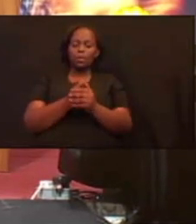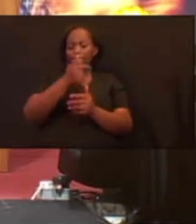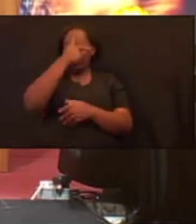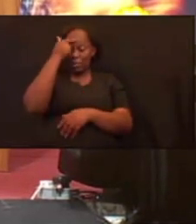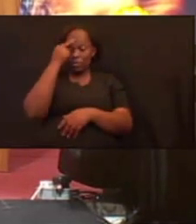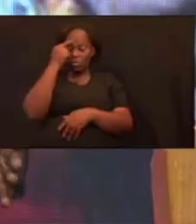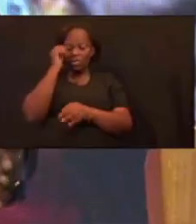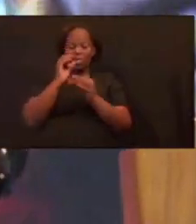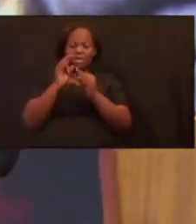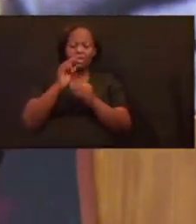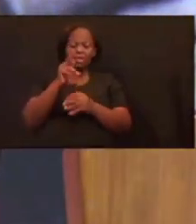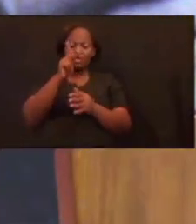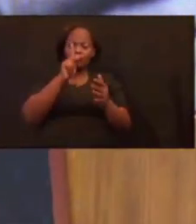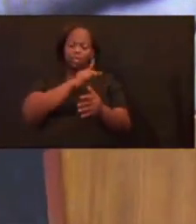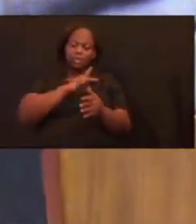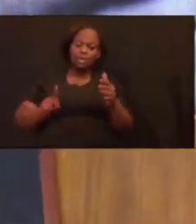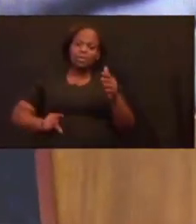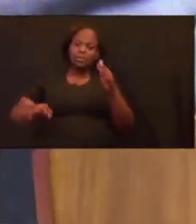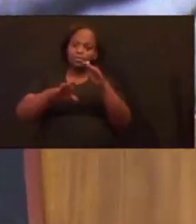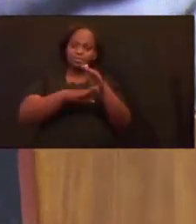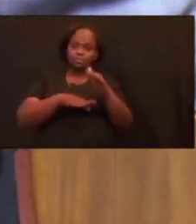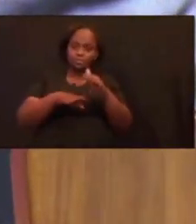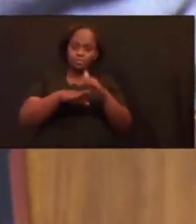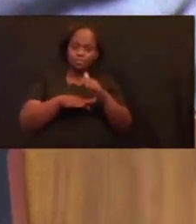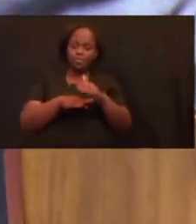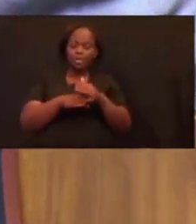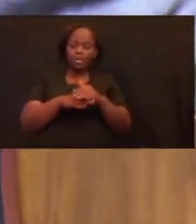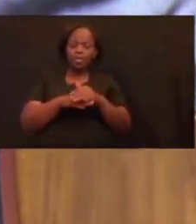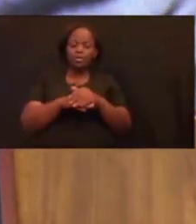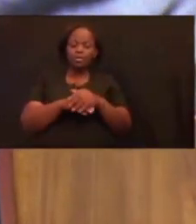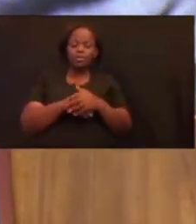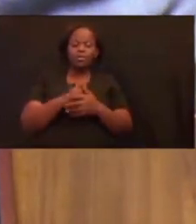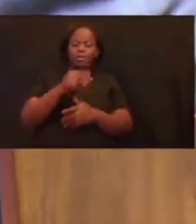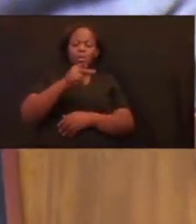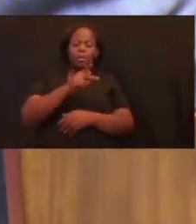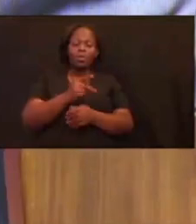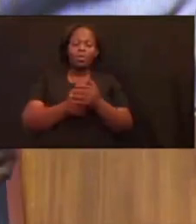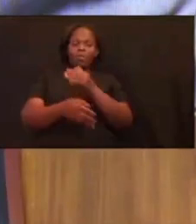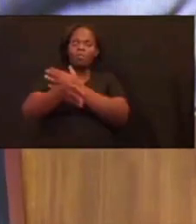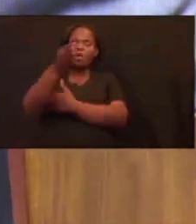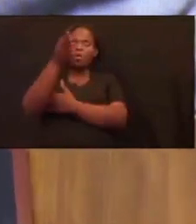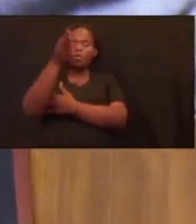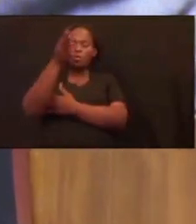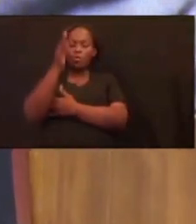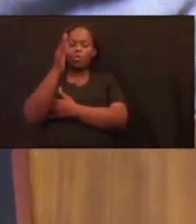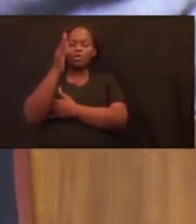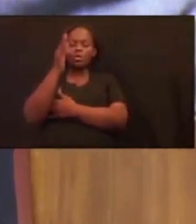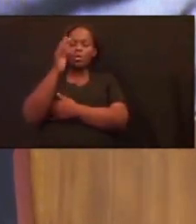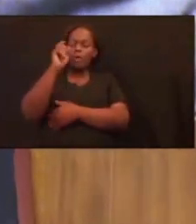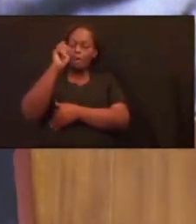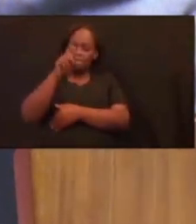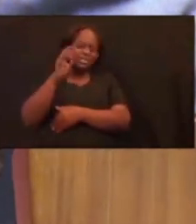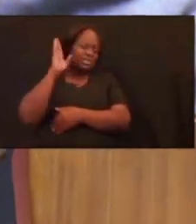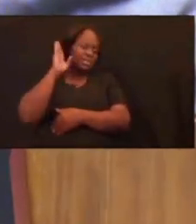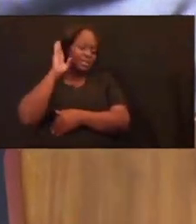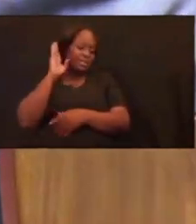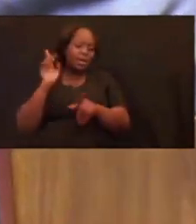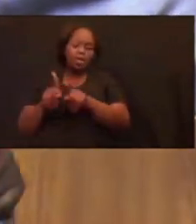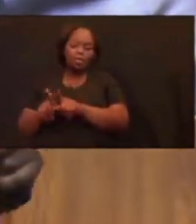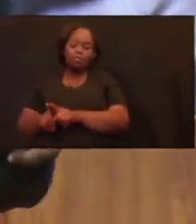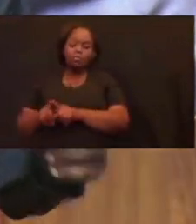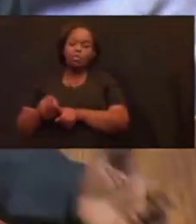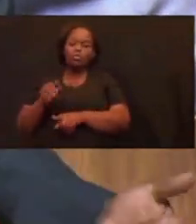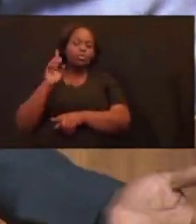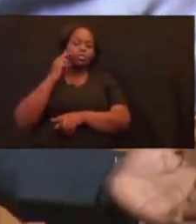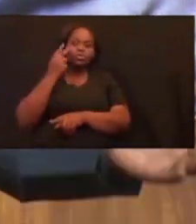and see. In the kingdom, if you hear alone, it is not complete. You must hear and see. Acts chapter 8 and verse